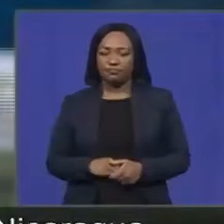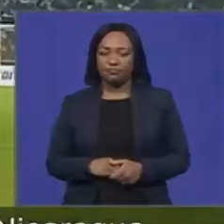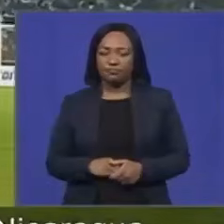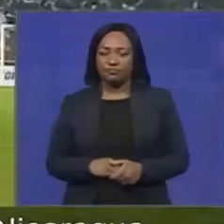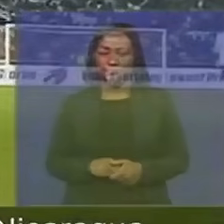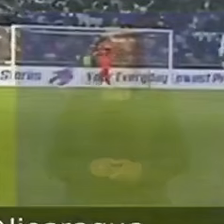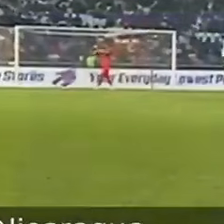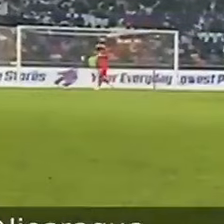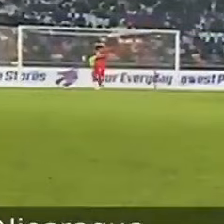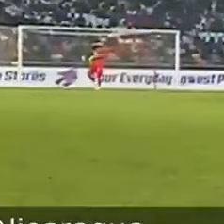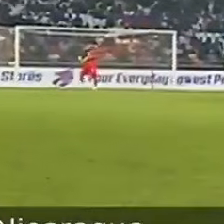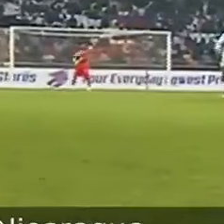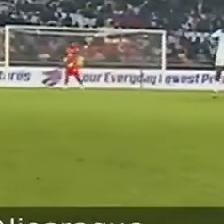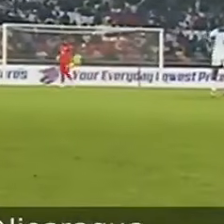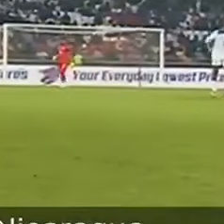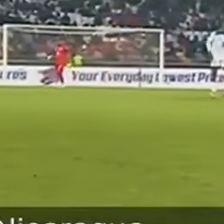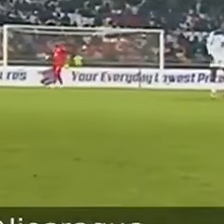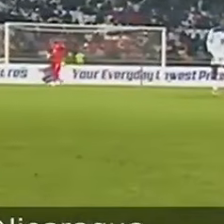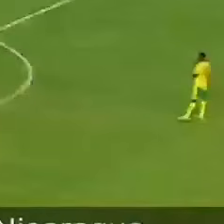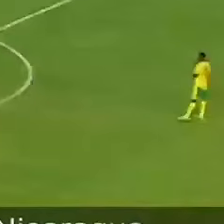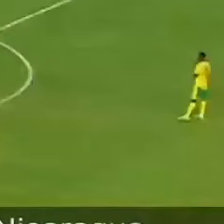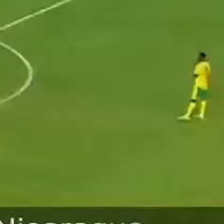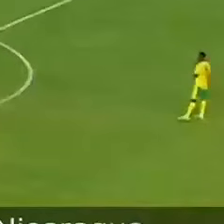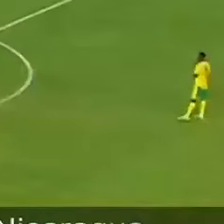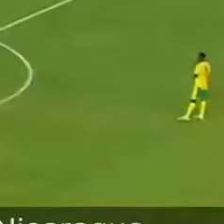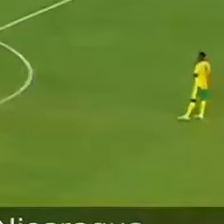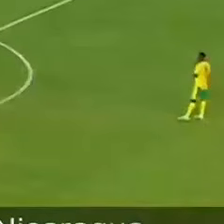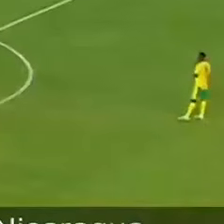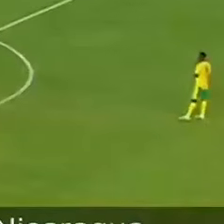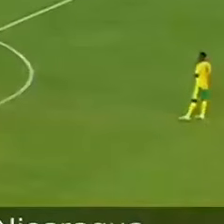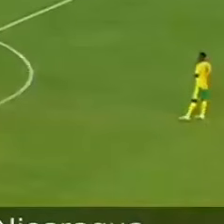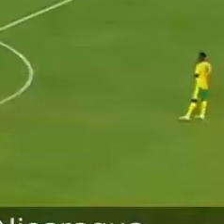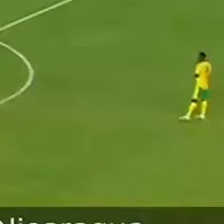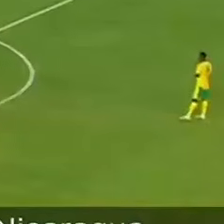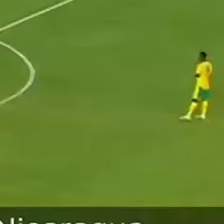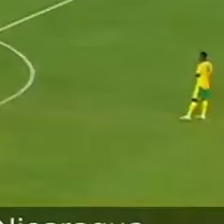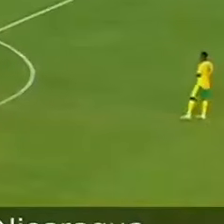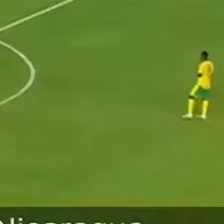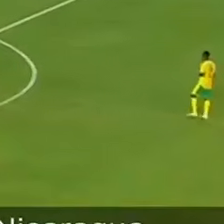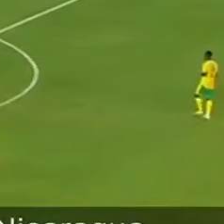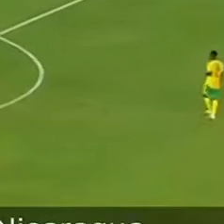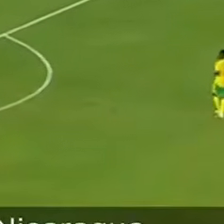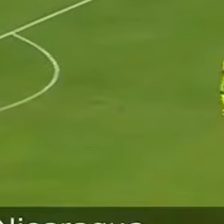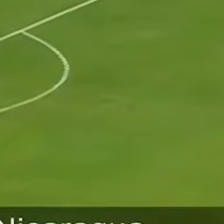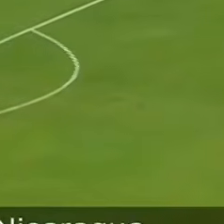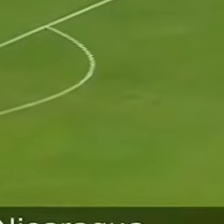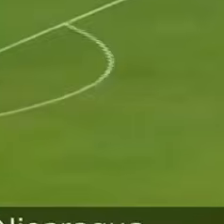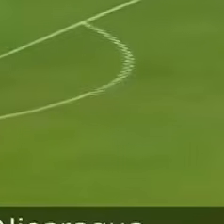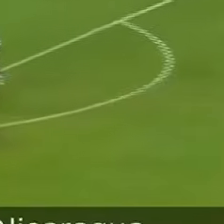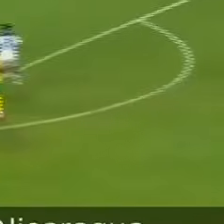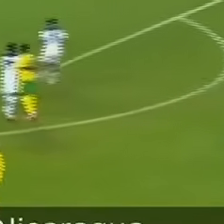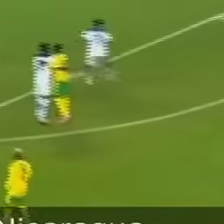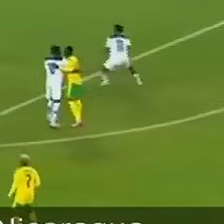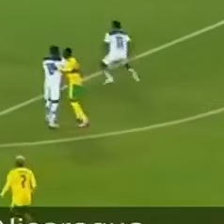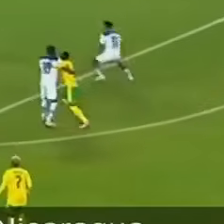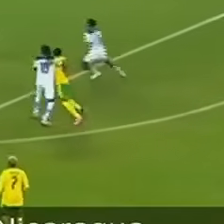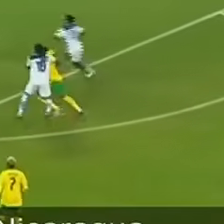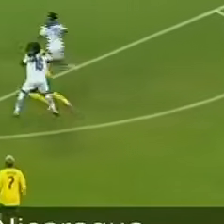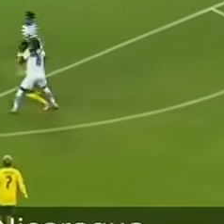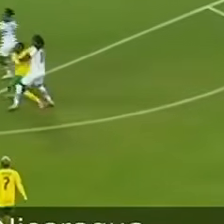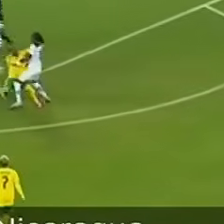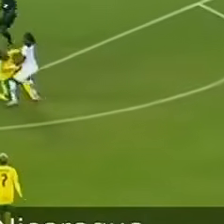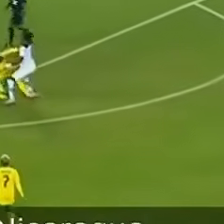Africa Borwa ba tla tlhokang nnoka yone gore metse ba nna boya ya ba go khopetsana mo ditinenga mo fokeng ba tsa romela kgole be goroga